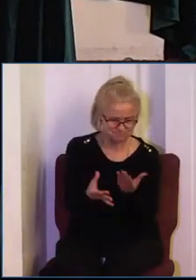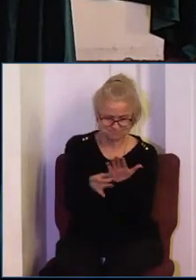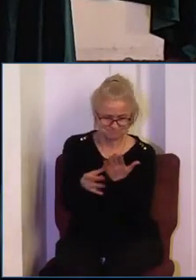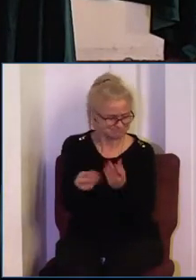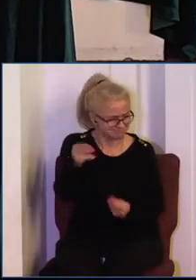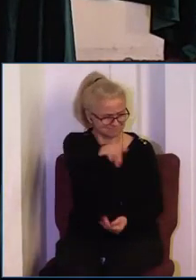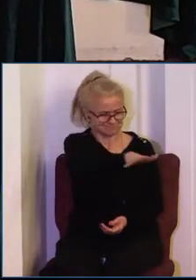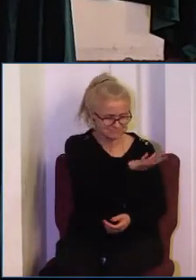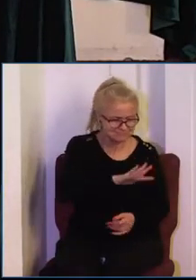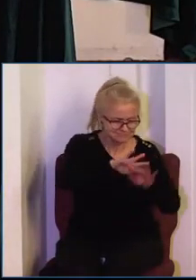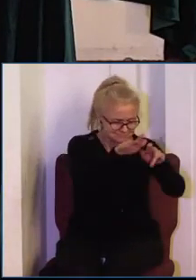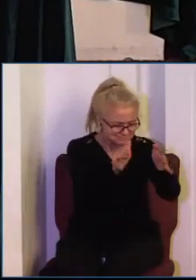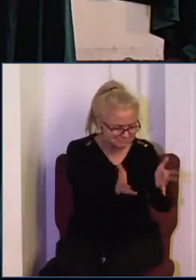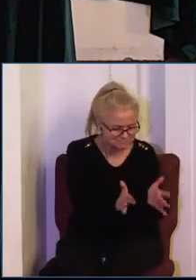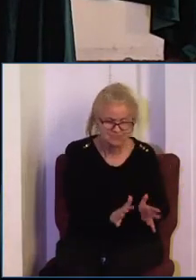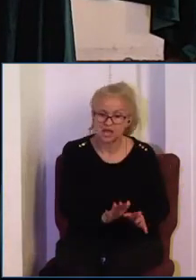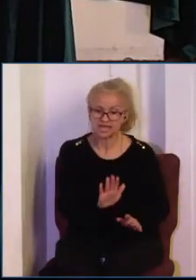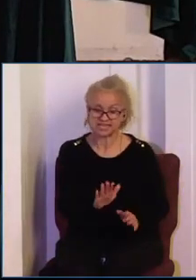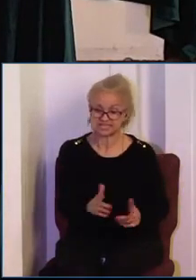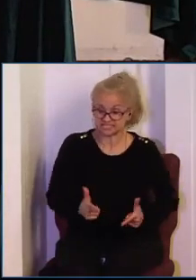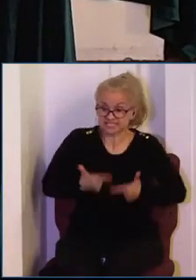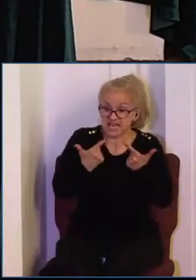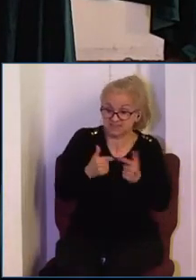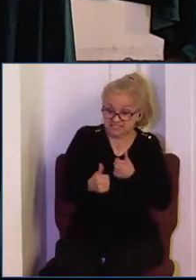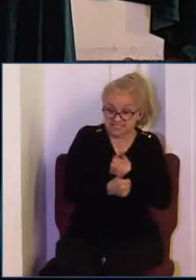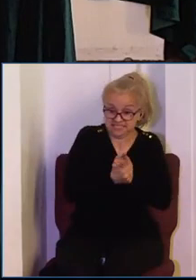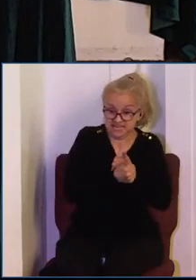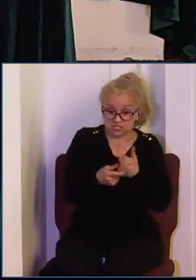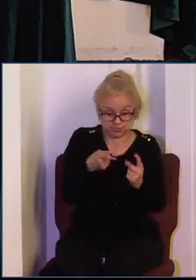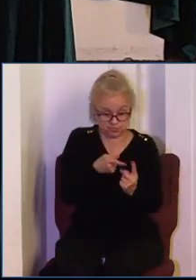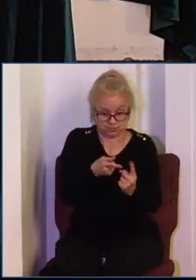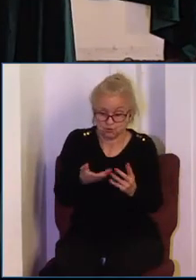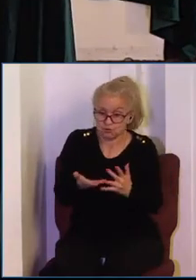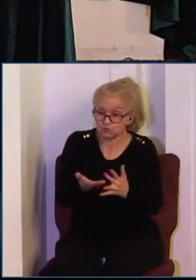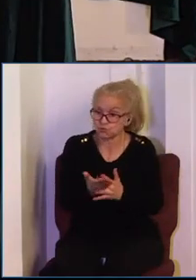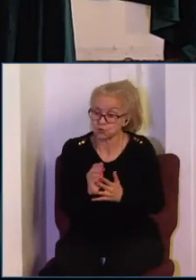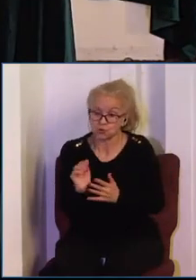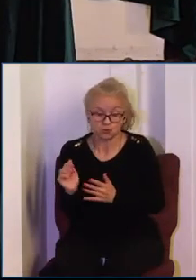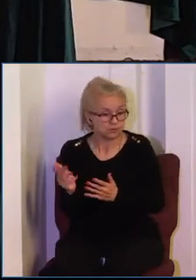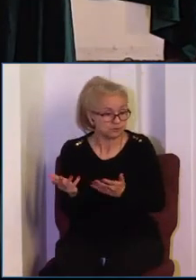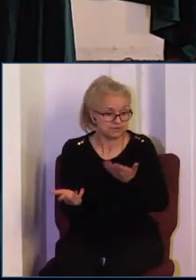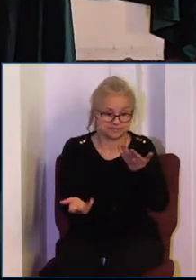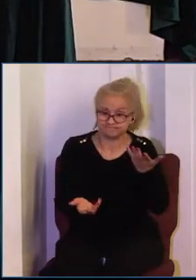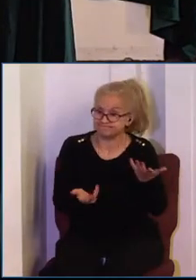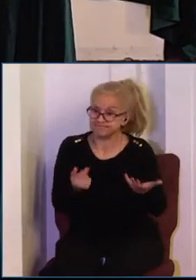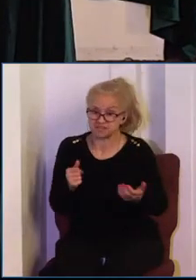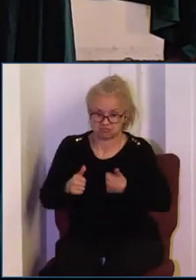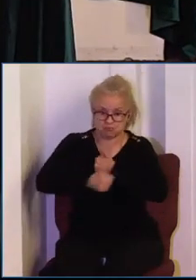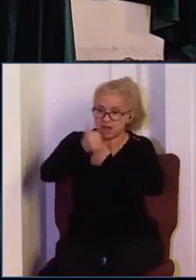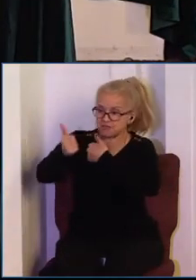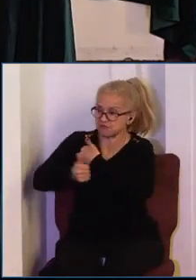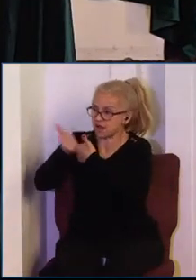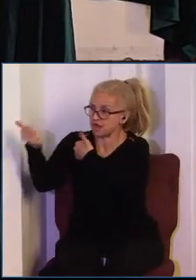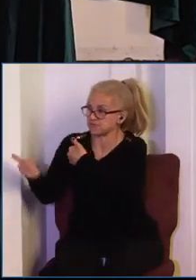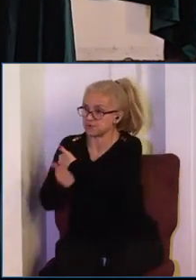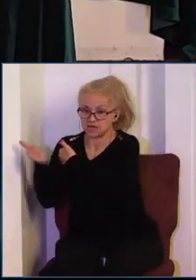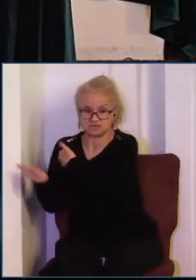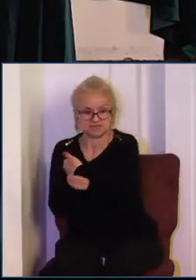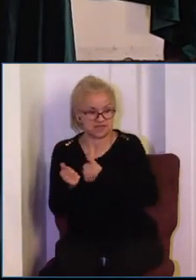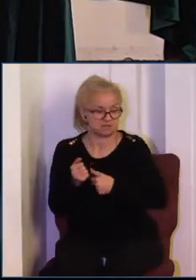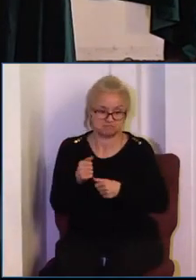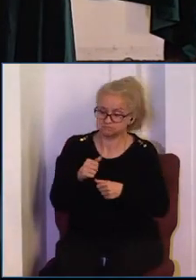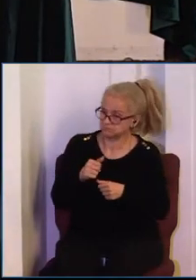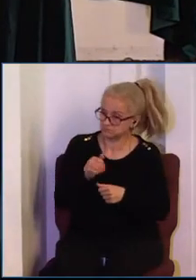his life is even in danger through all of these threats that come on his